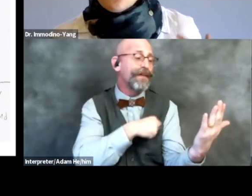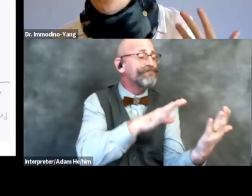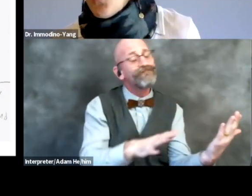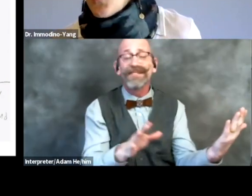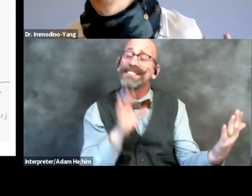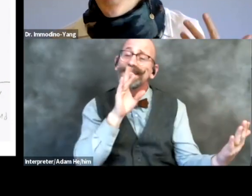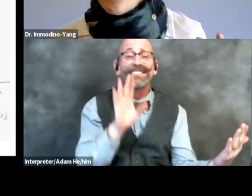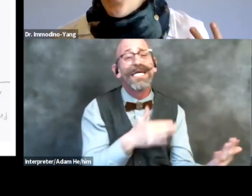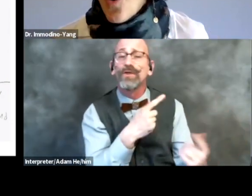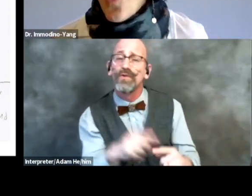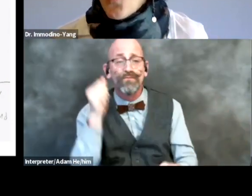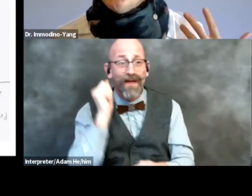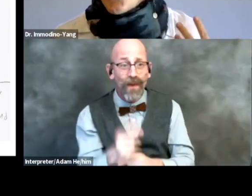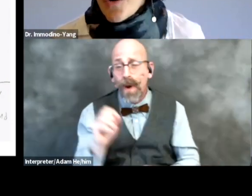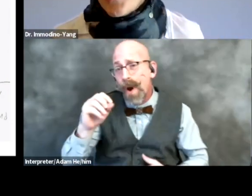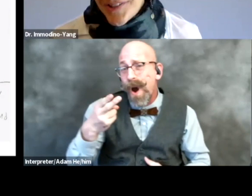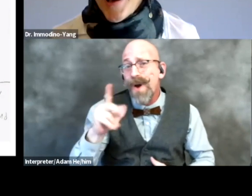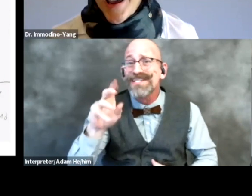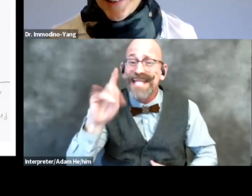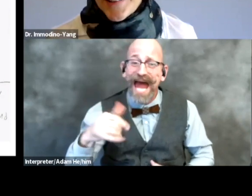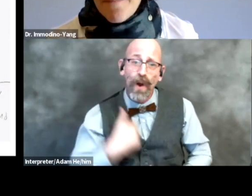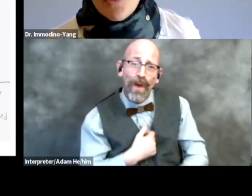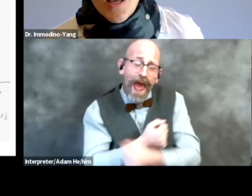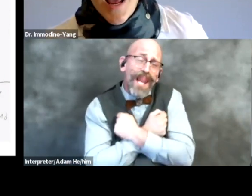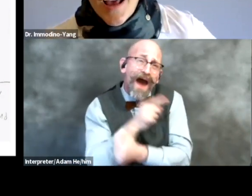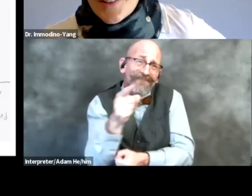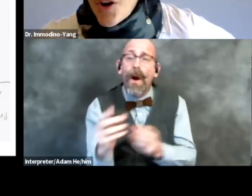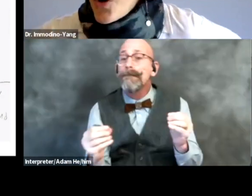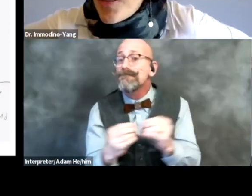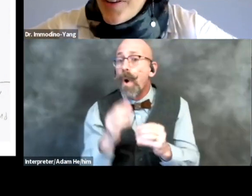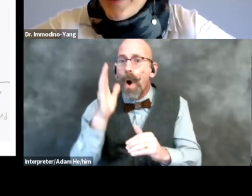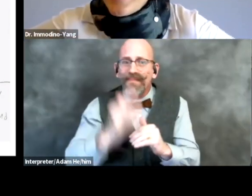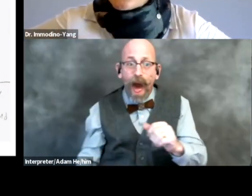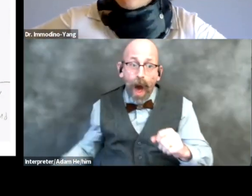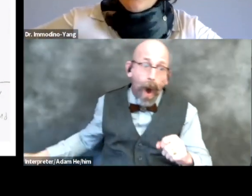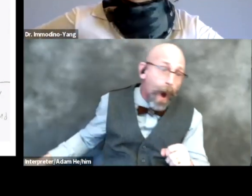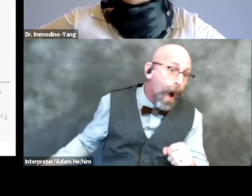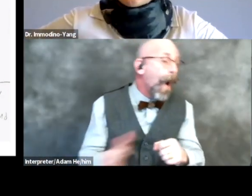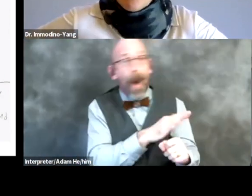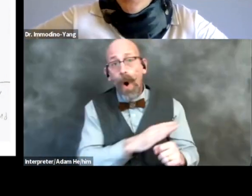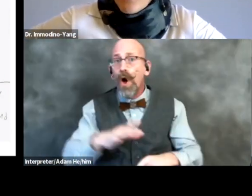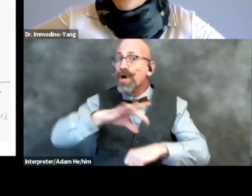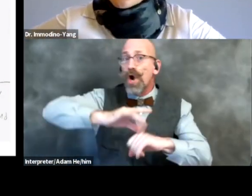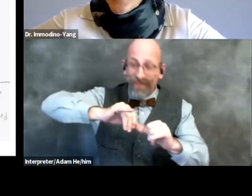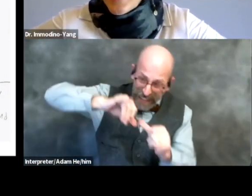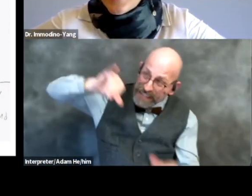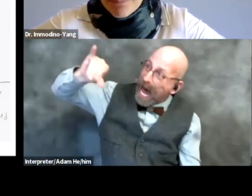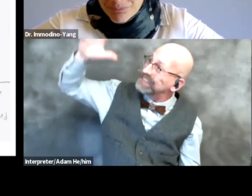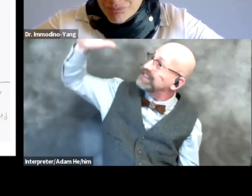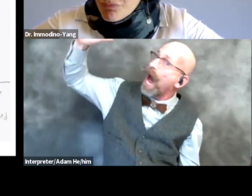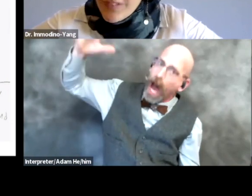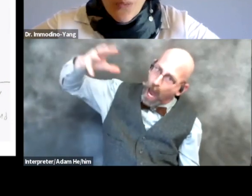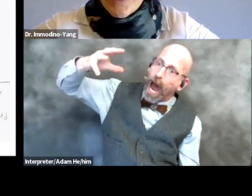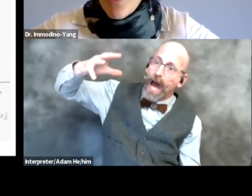we love you more than the whole earth size. As the earth spins every